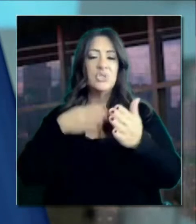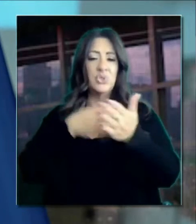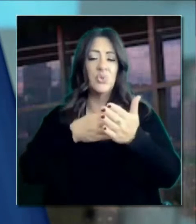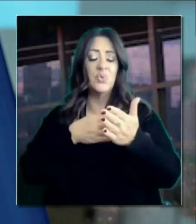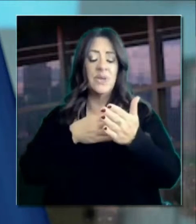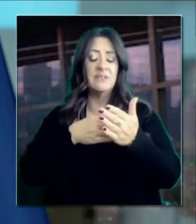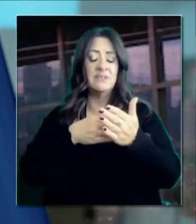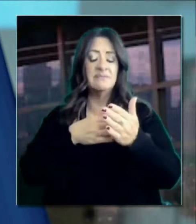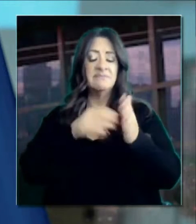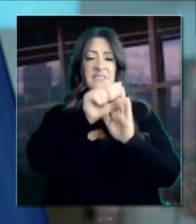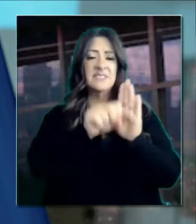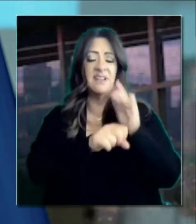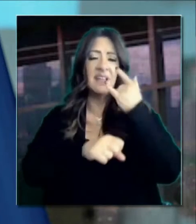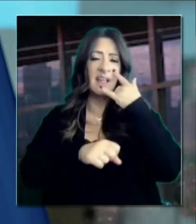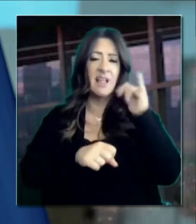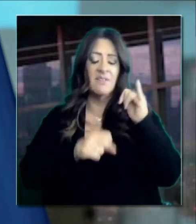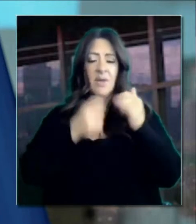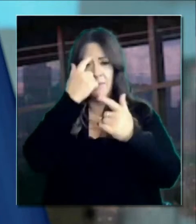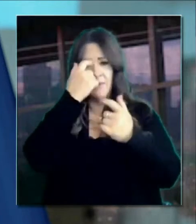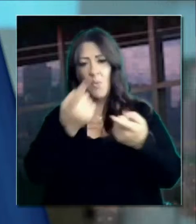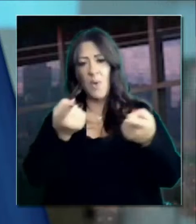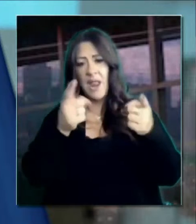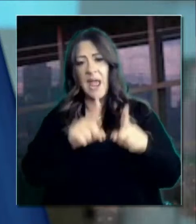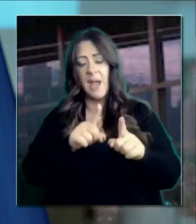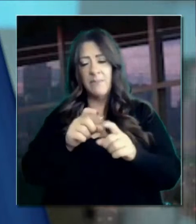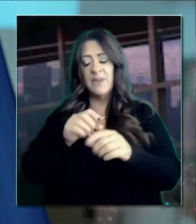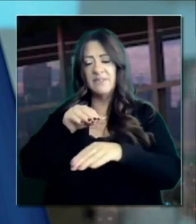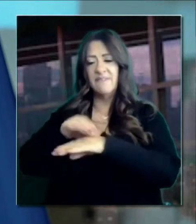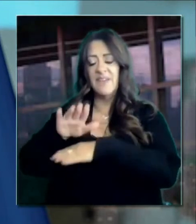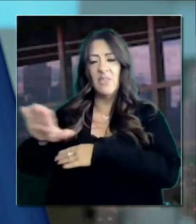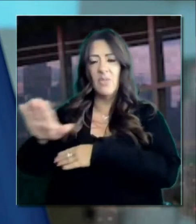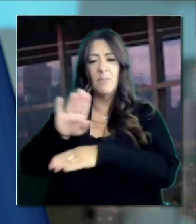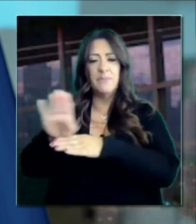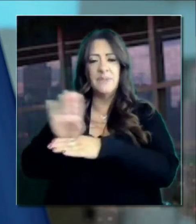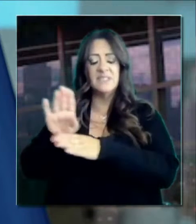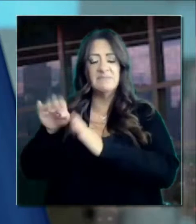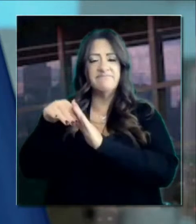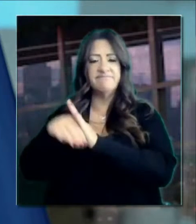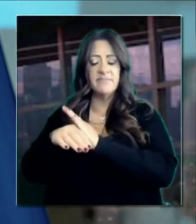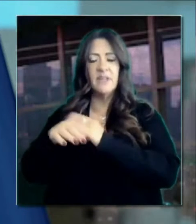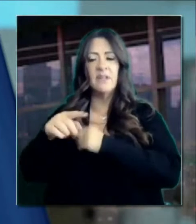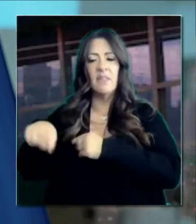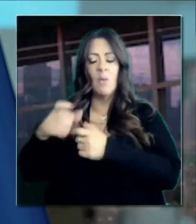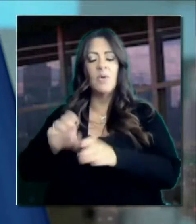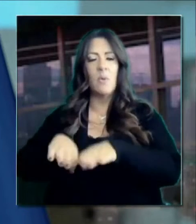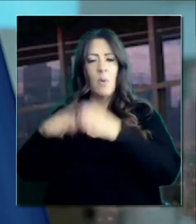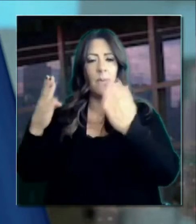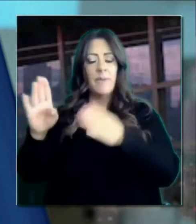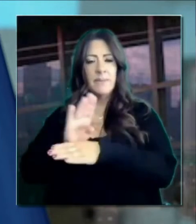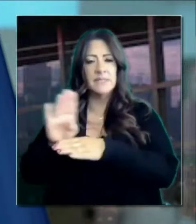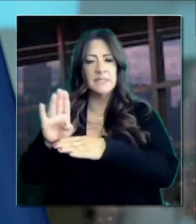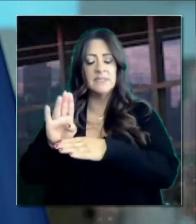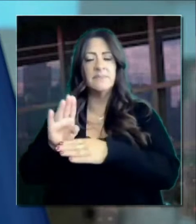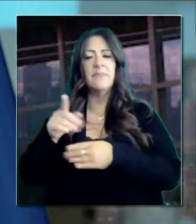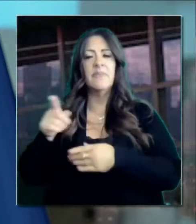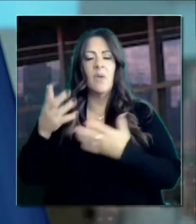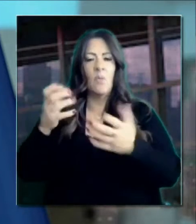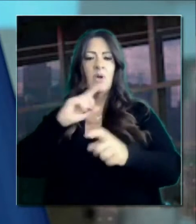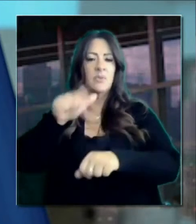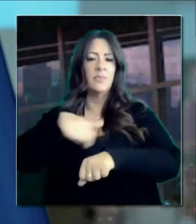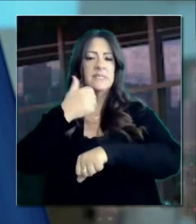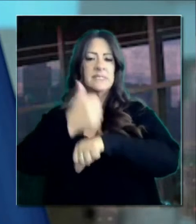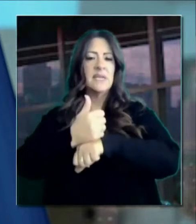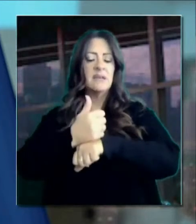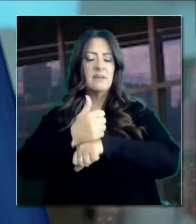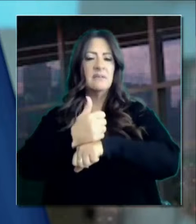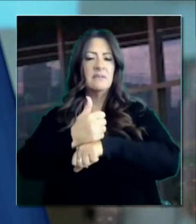made affecting their industries and their businesses. They argue that in addition to getting businesses reopened, they also want to obtain a precedent-setting and